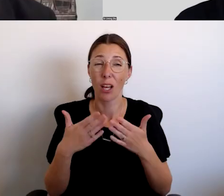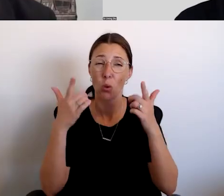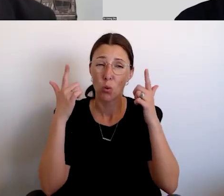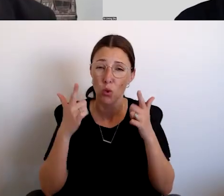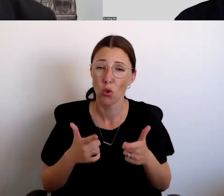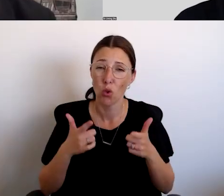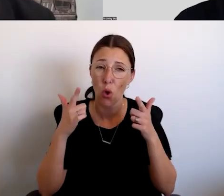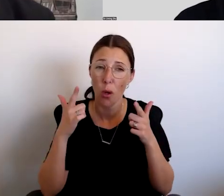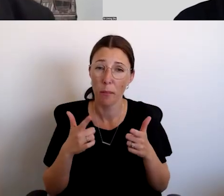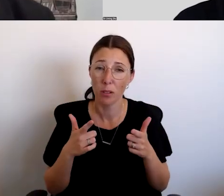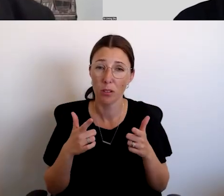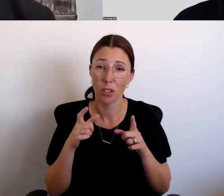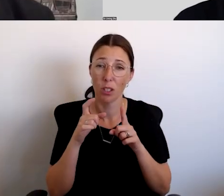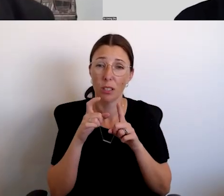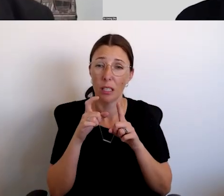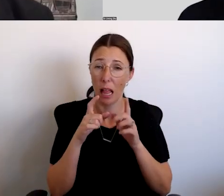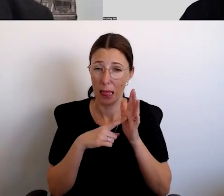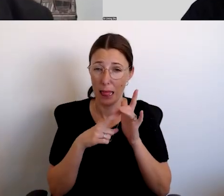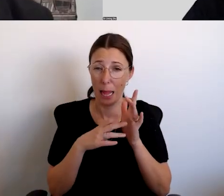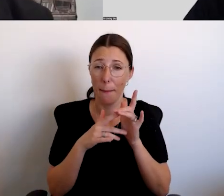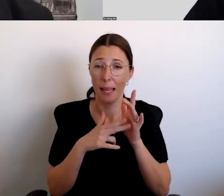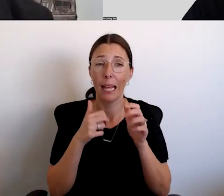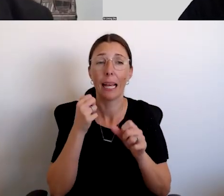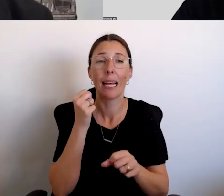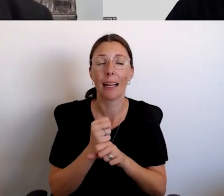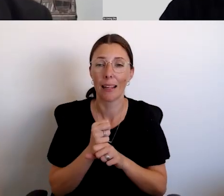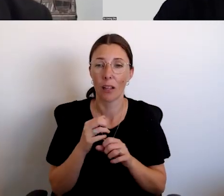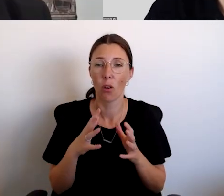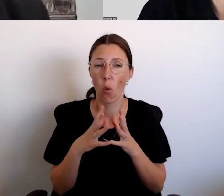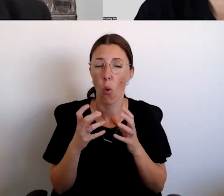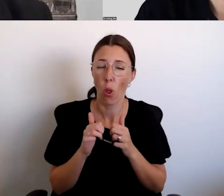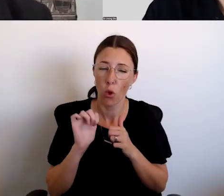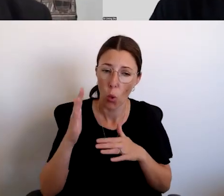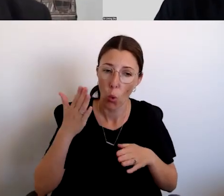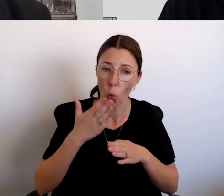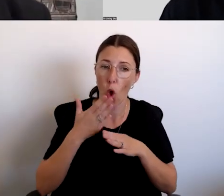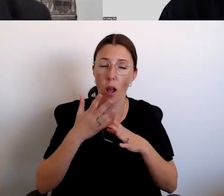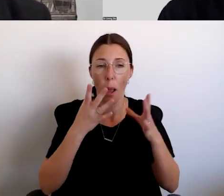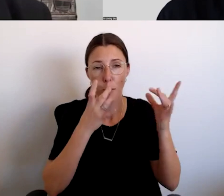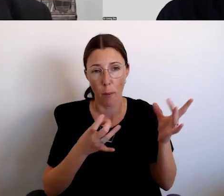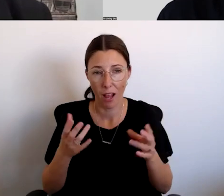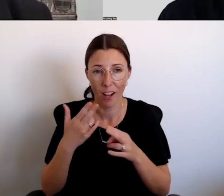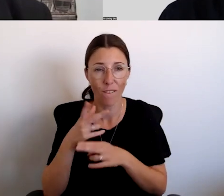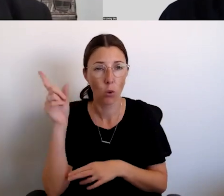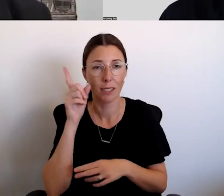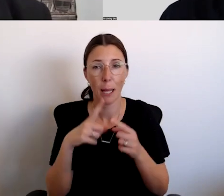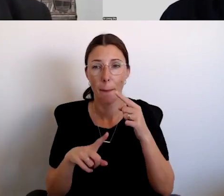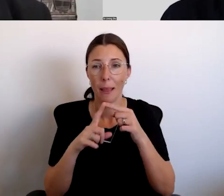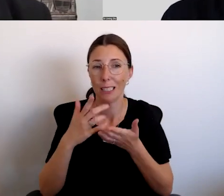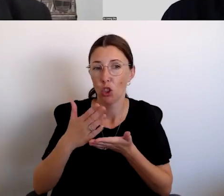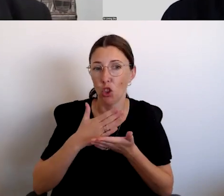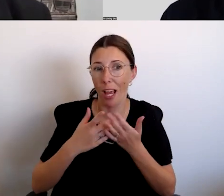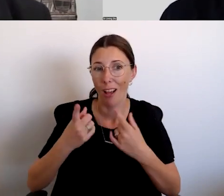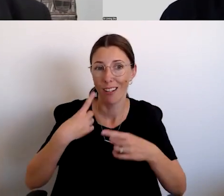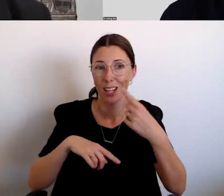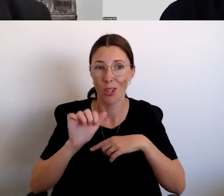much, Li-Ming, for all your work in preparing for today's session and sharing your learnings with